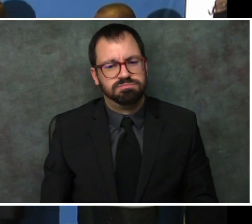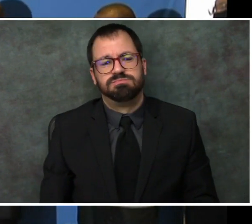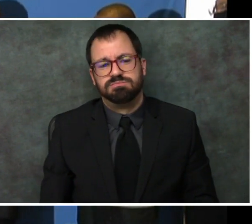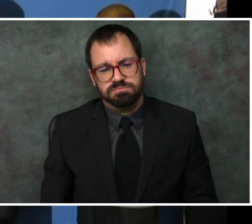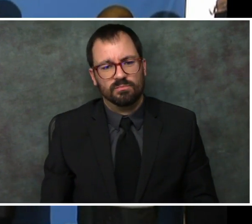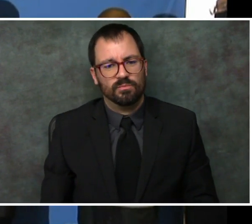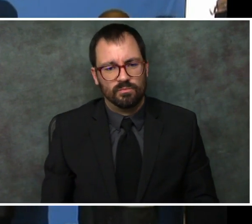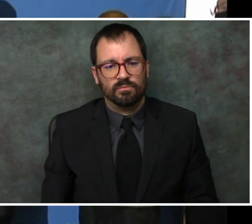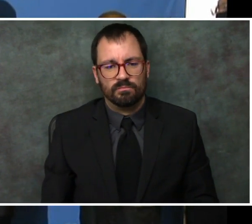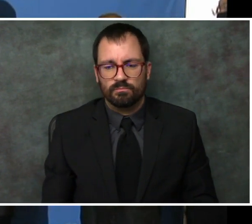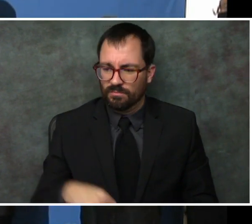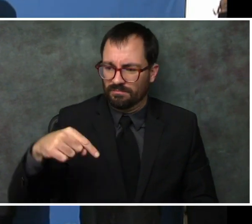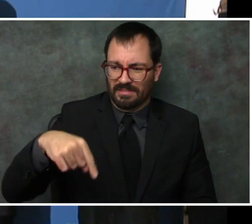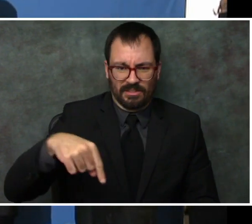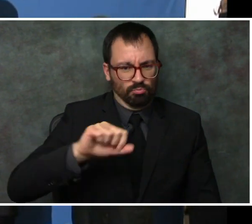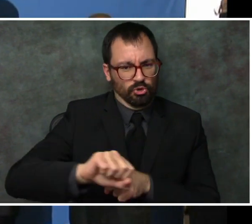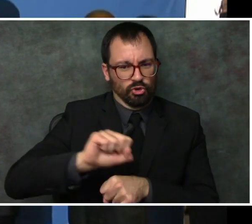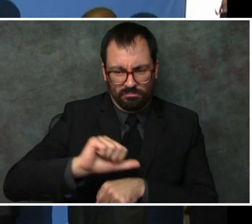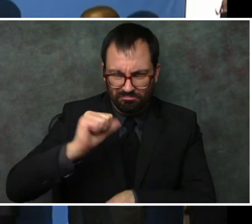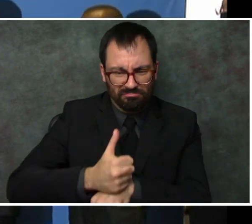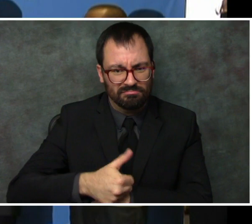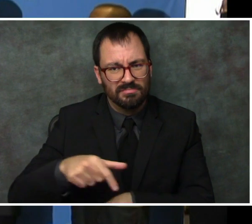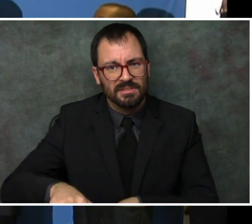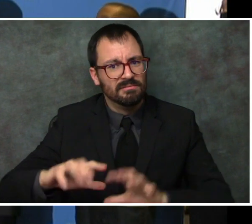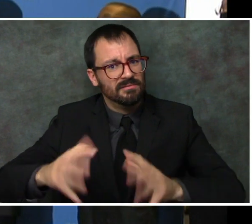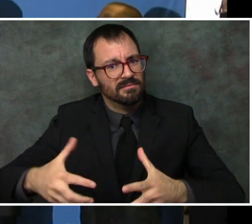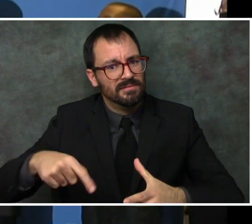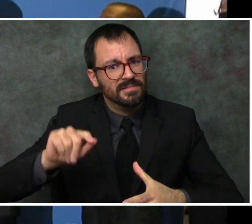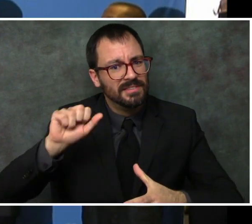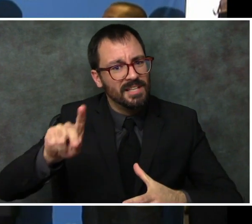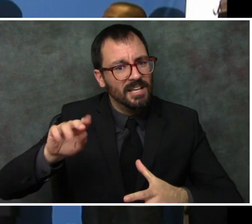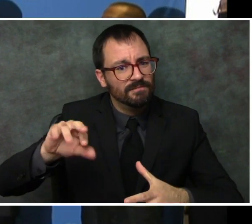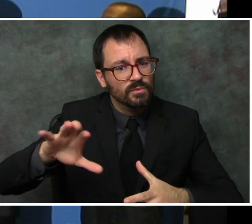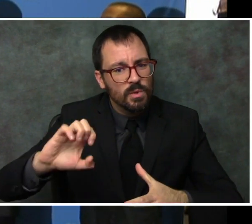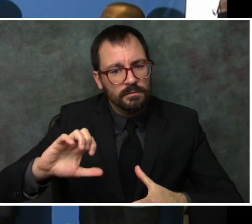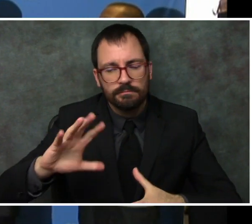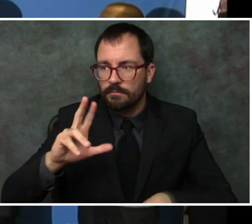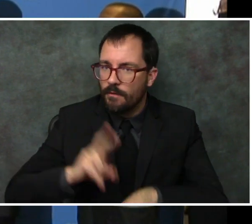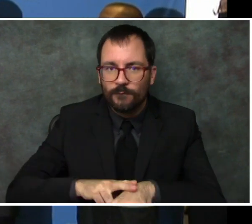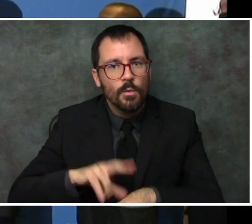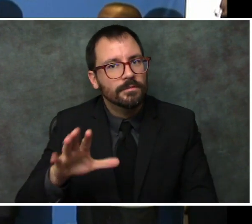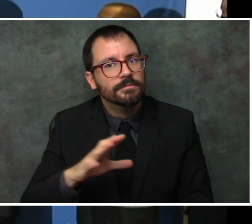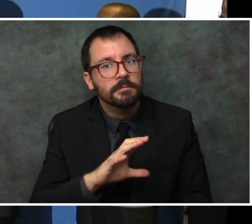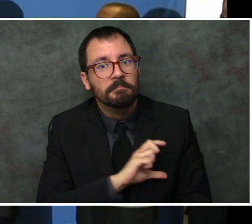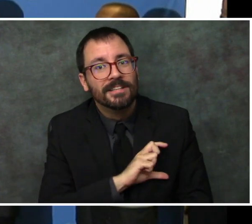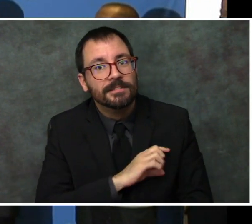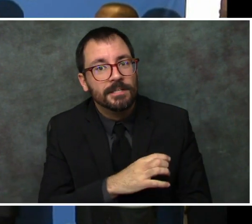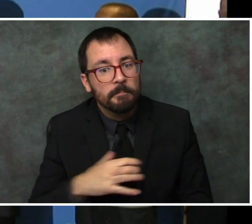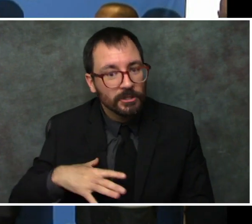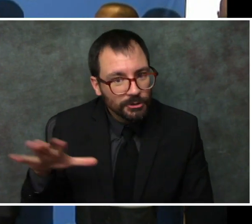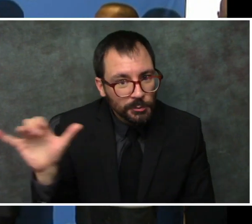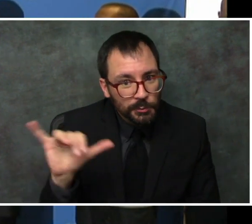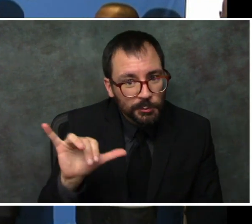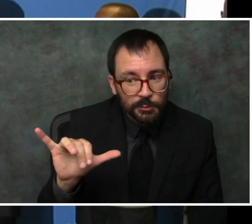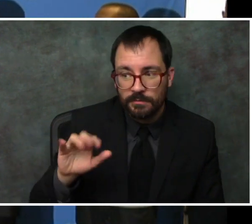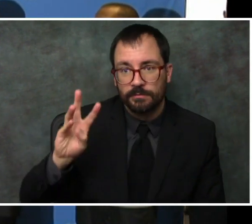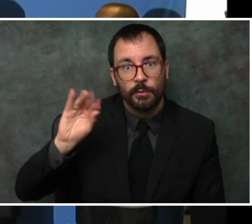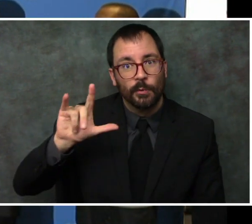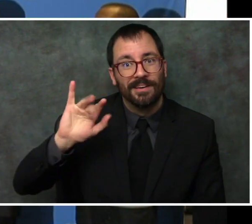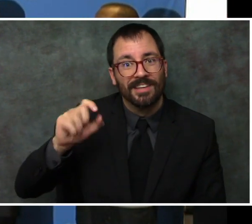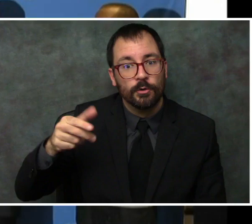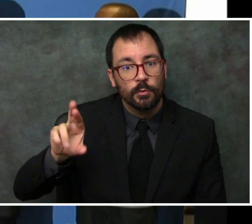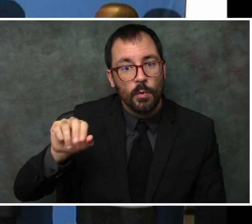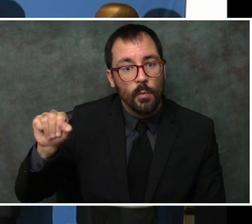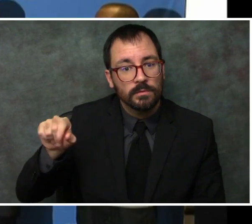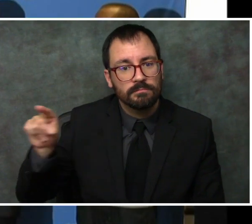demonstrating a commitment to this work by establishing this task force, and of course, Police Commissioner Willie